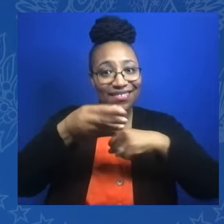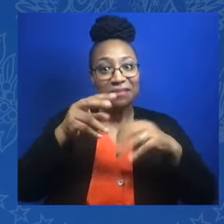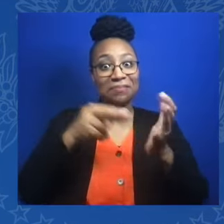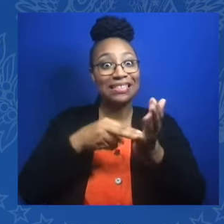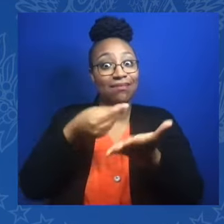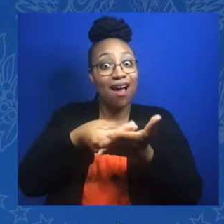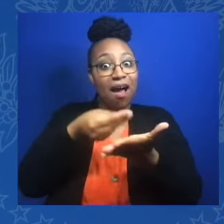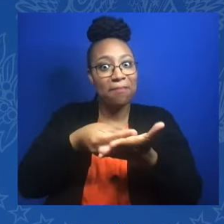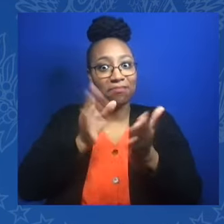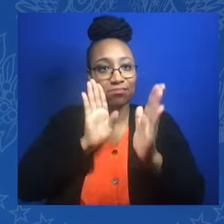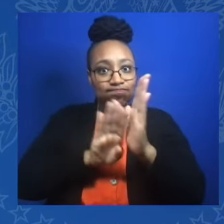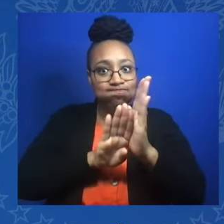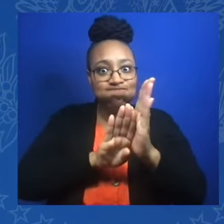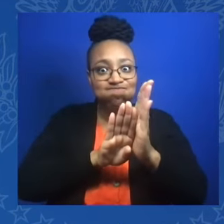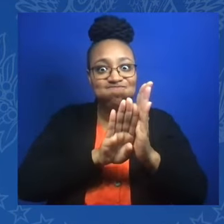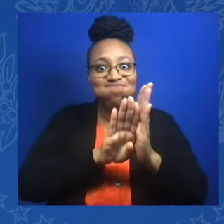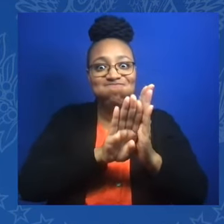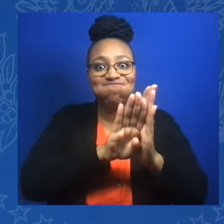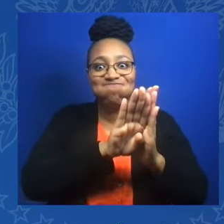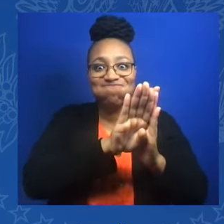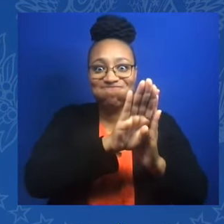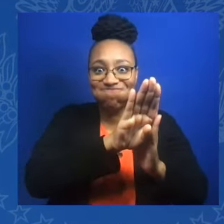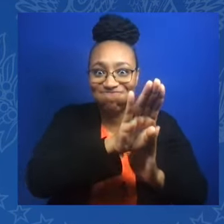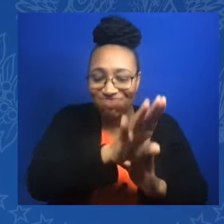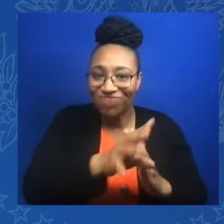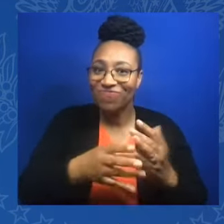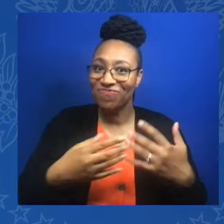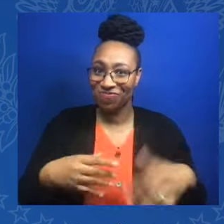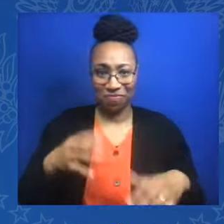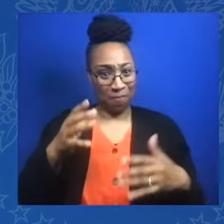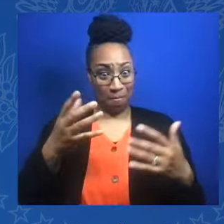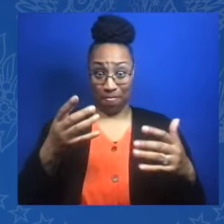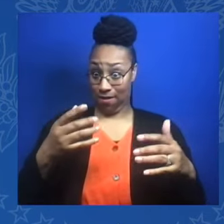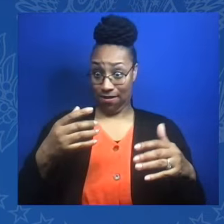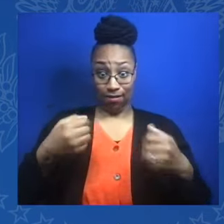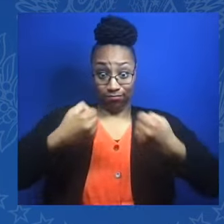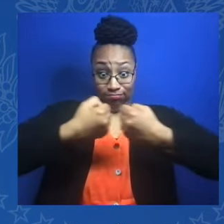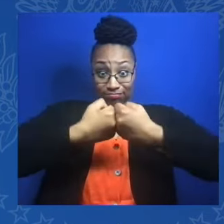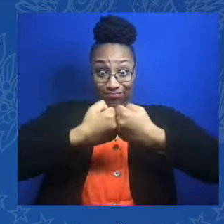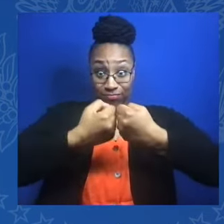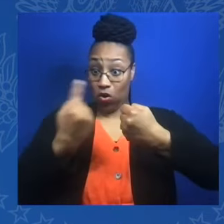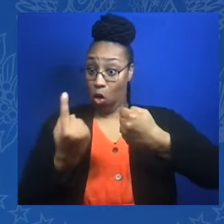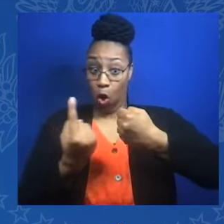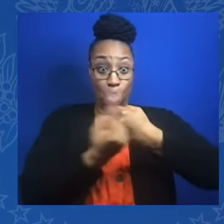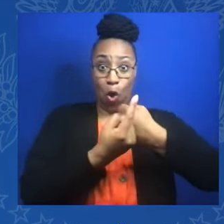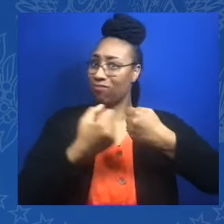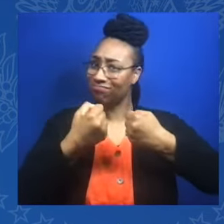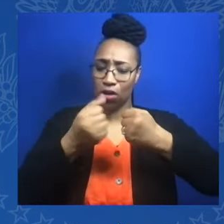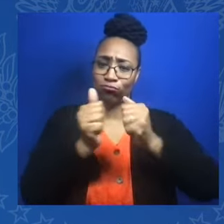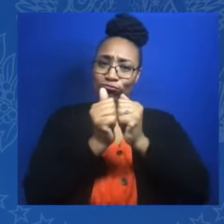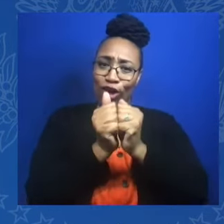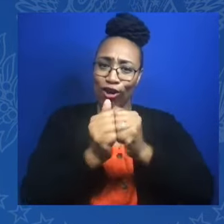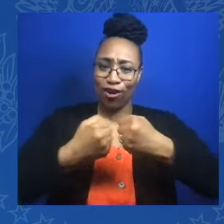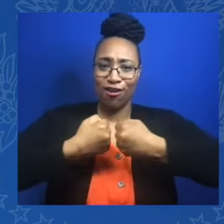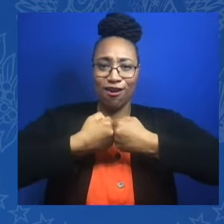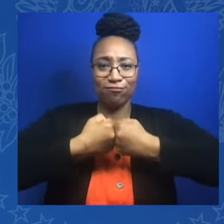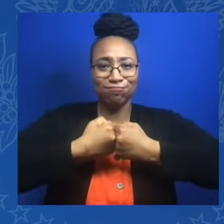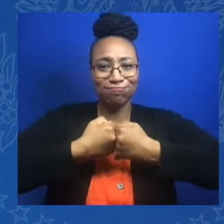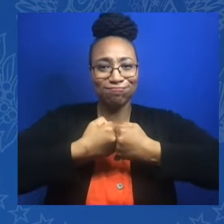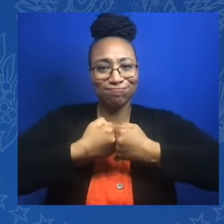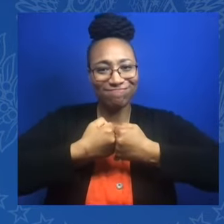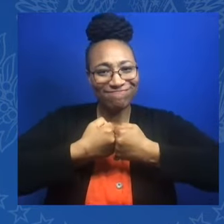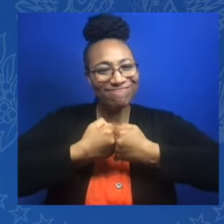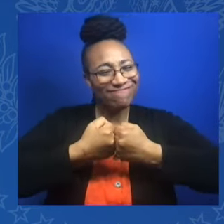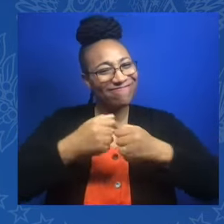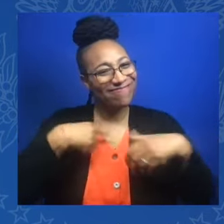soutenir les bons emplois de l'économie de demain, le Canada a l'un des réseaux électriques les plus propres au